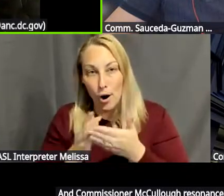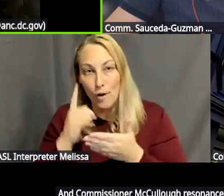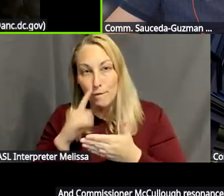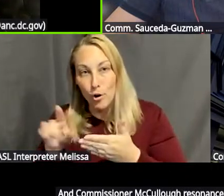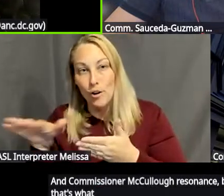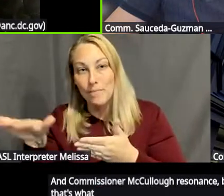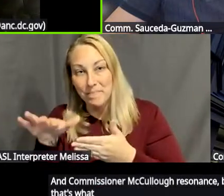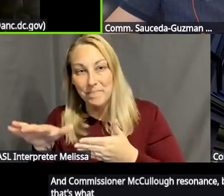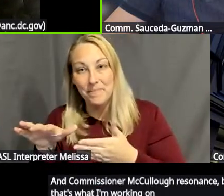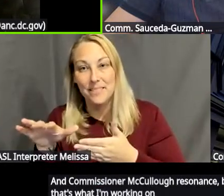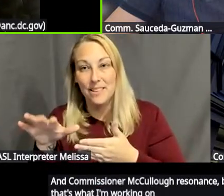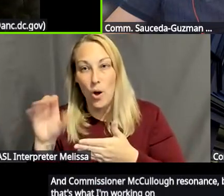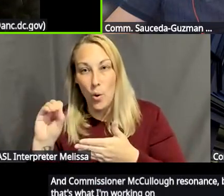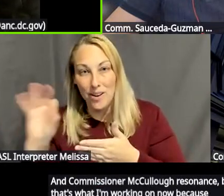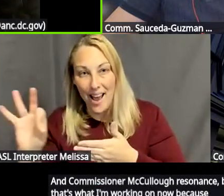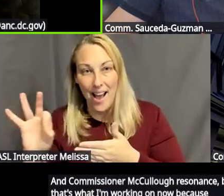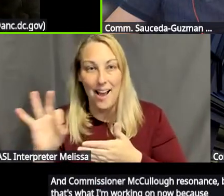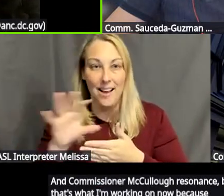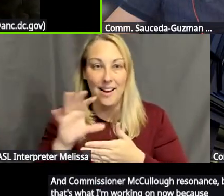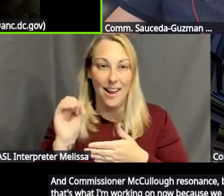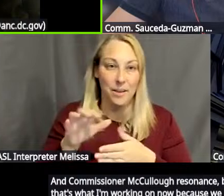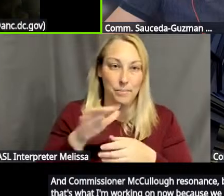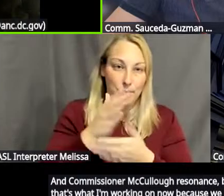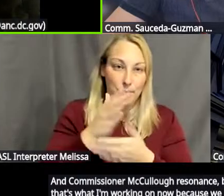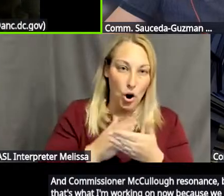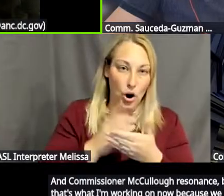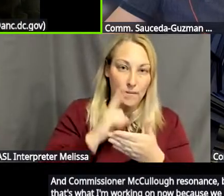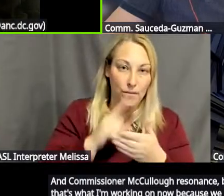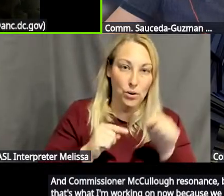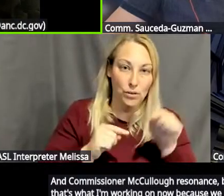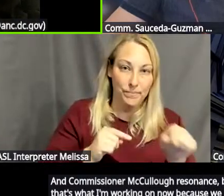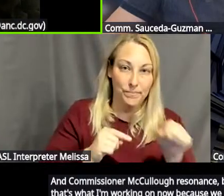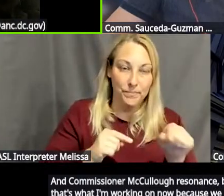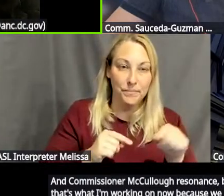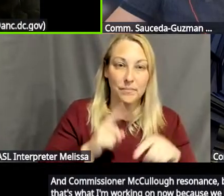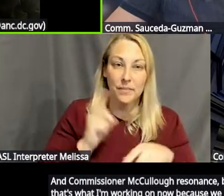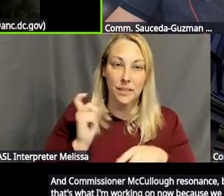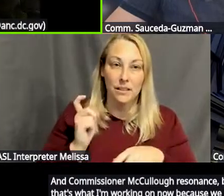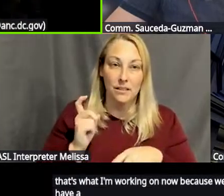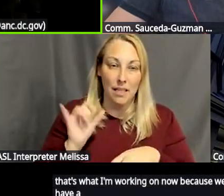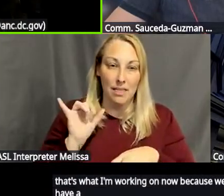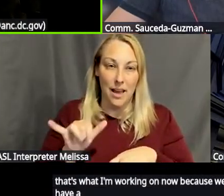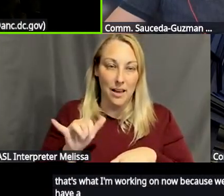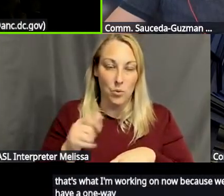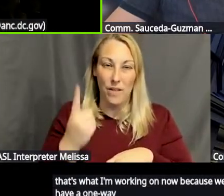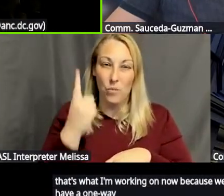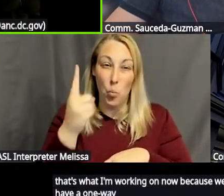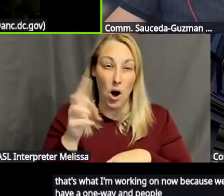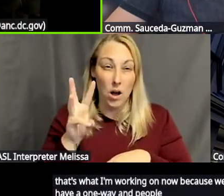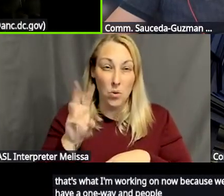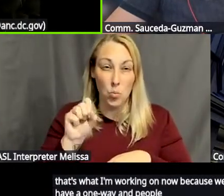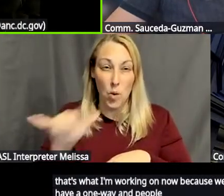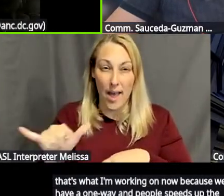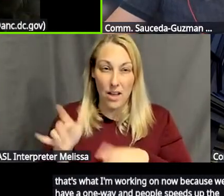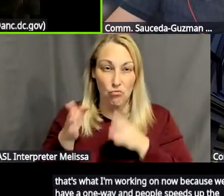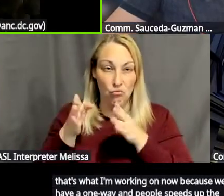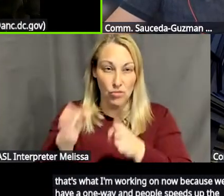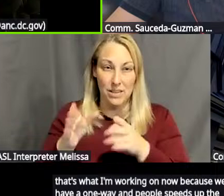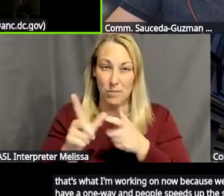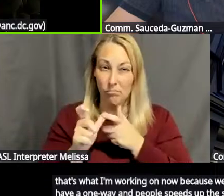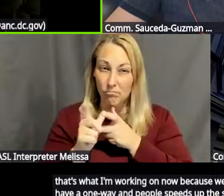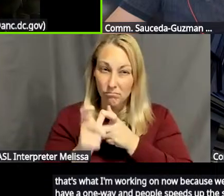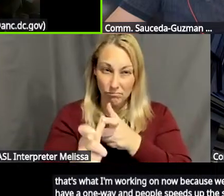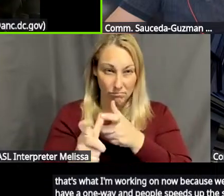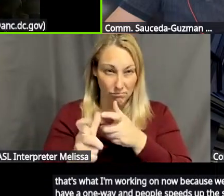now because we have an extreme issue on 19th Street. We have a one-way and people speeds up the street. They also come down the